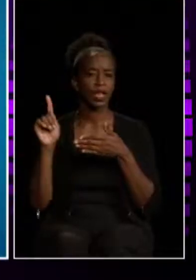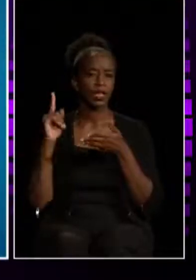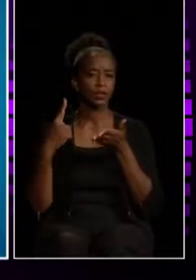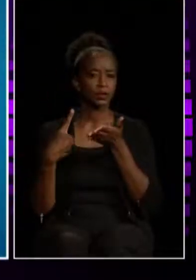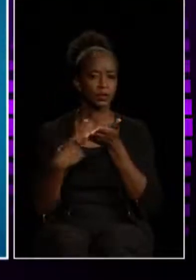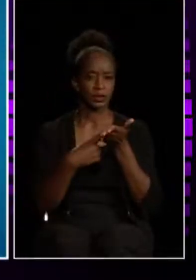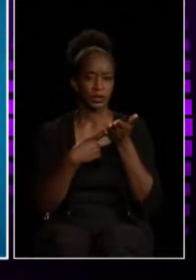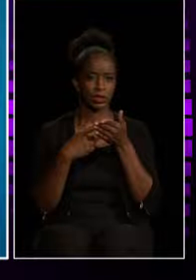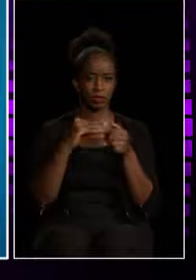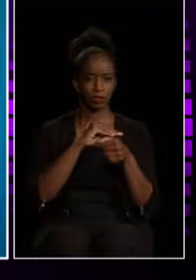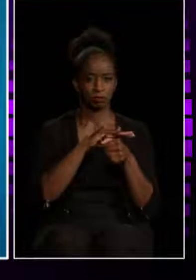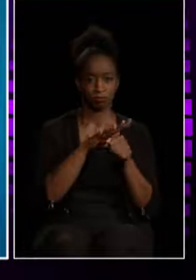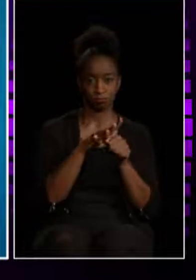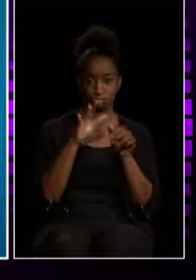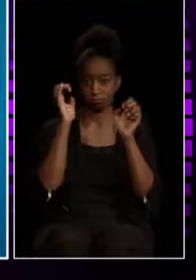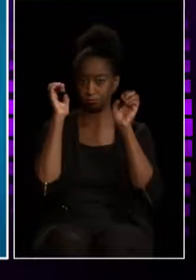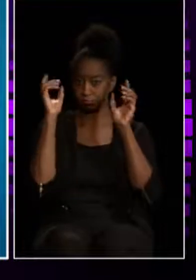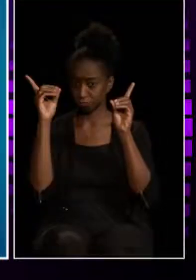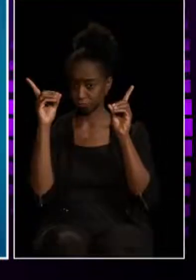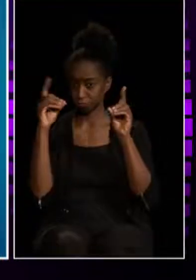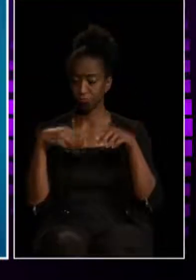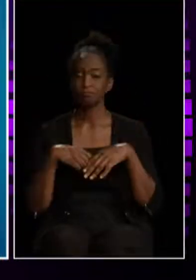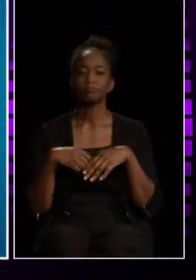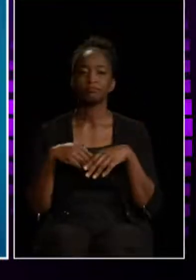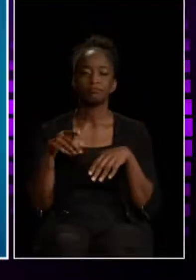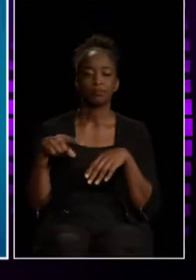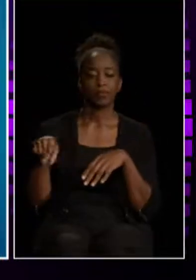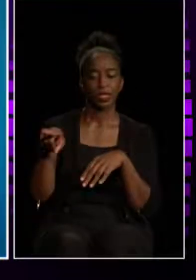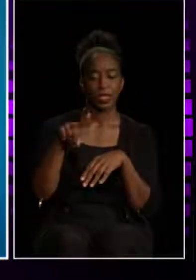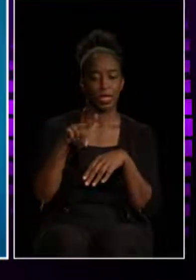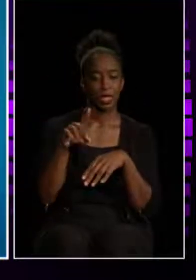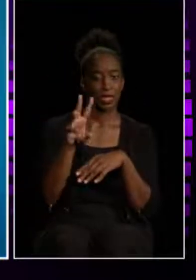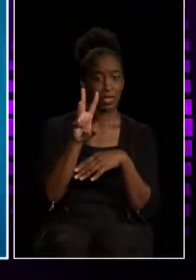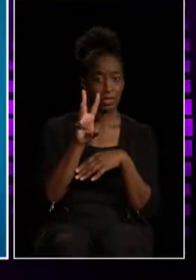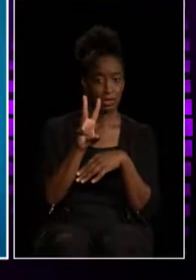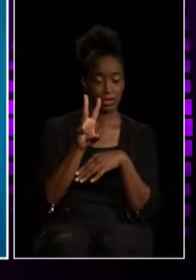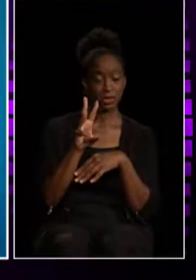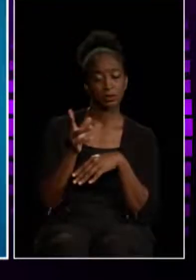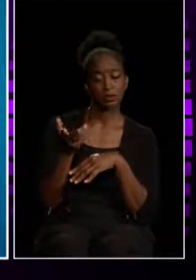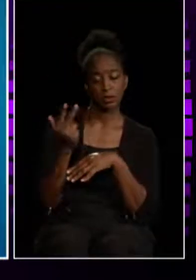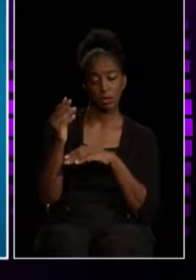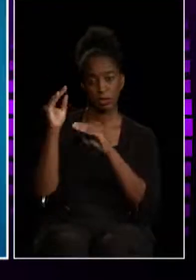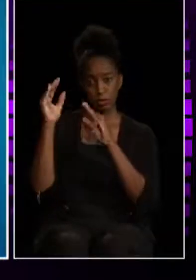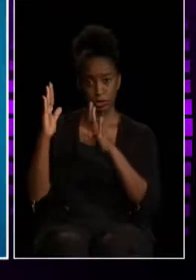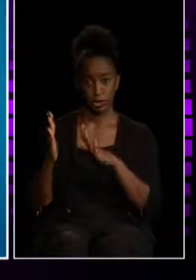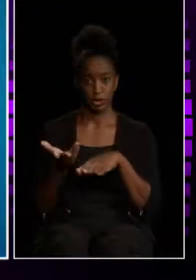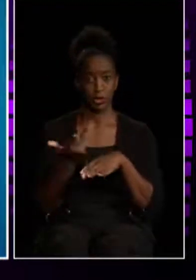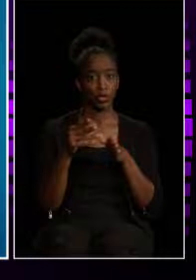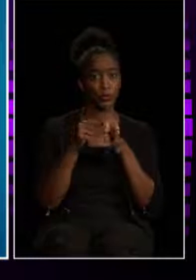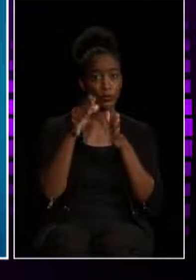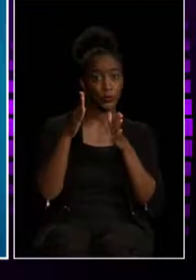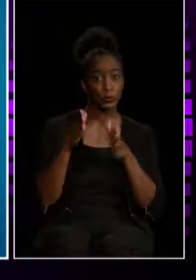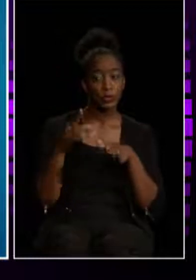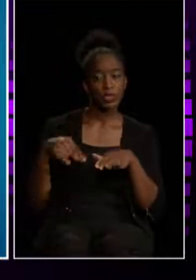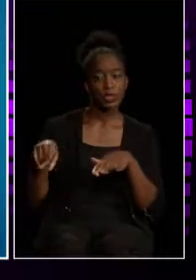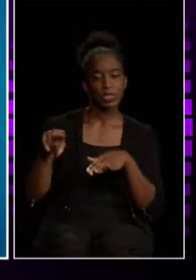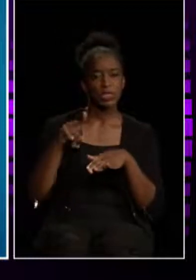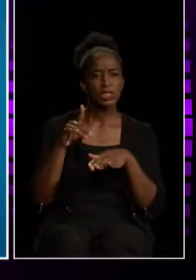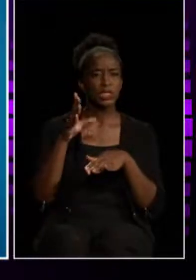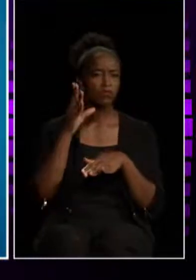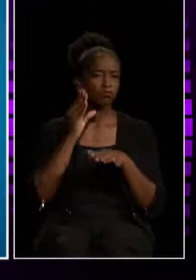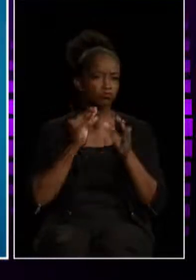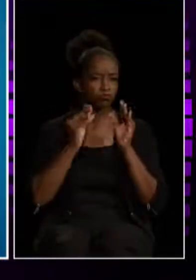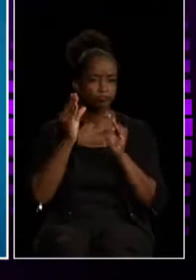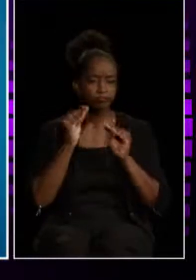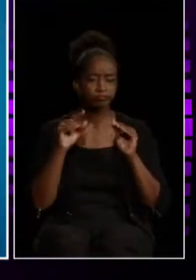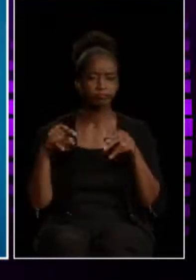spoke with 6 panelists comprising of 3 educators and 3 students, all offering their experiences and